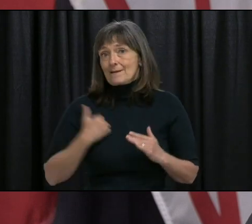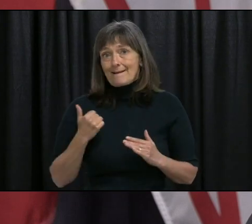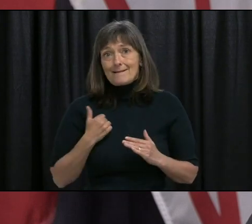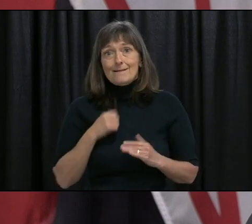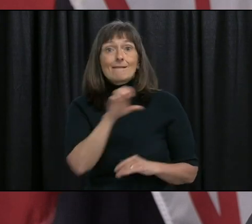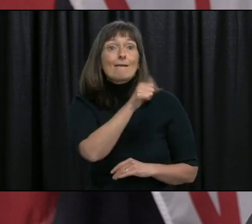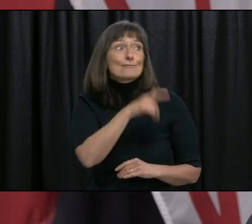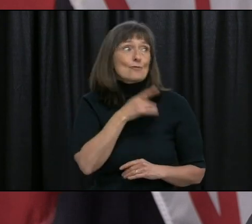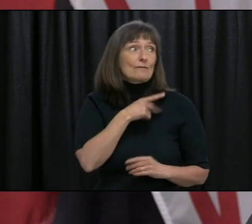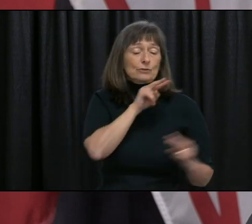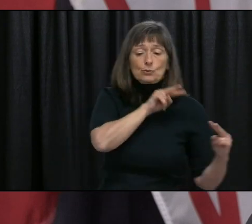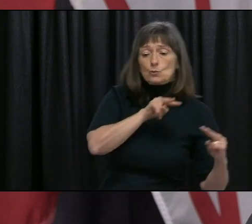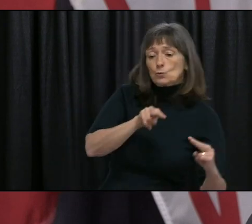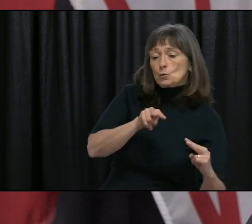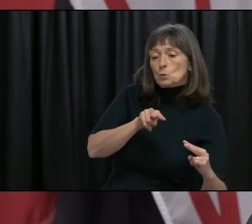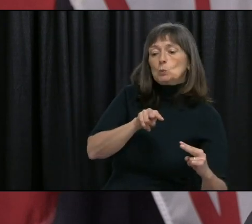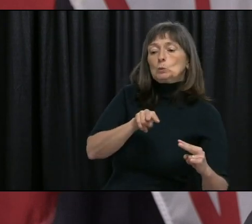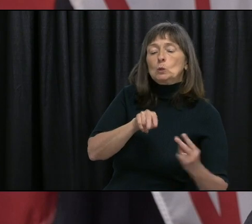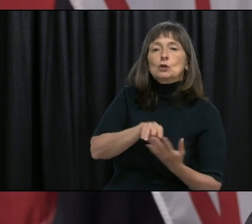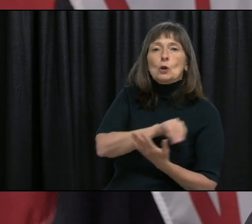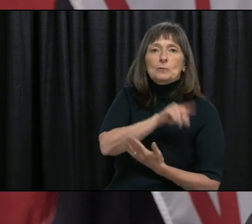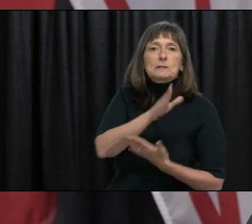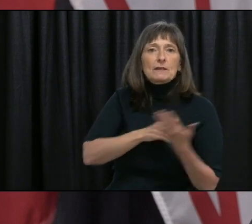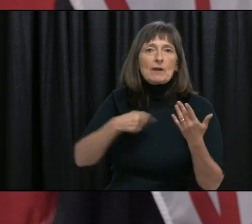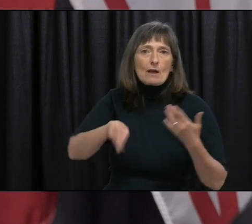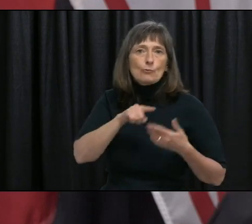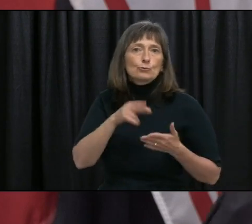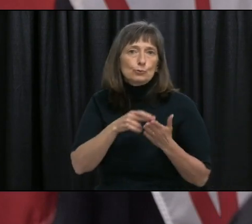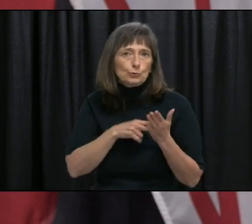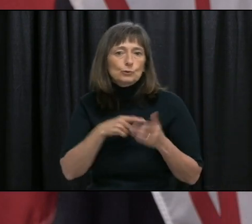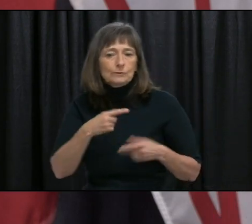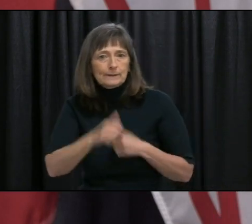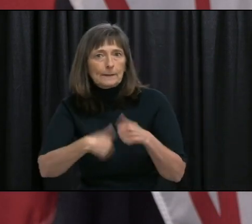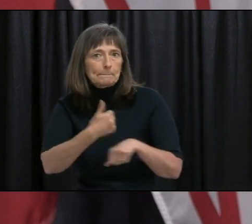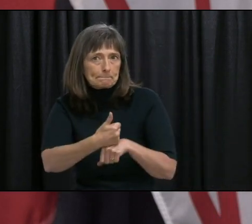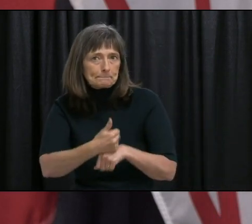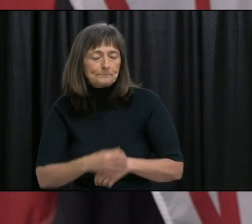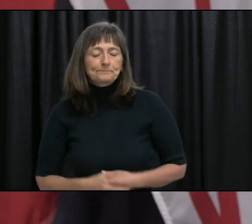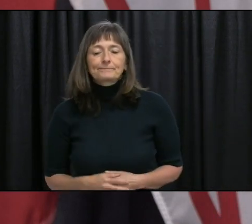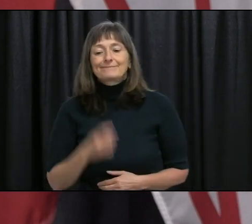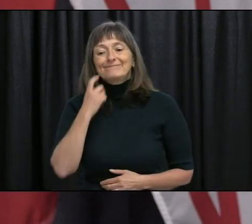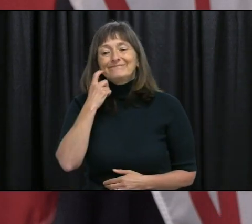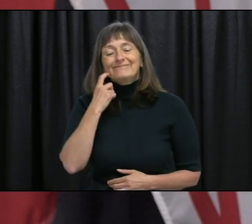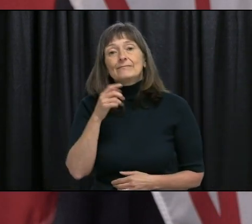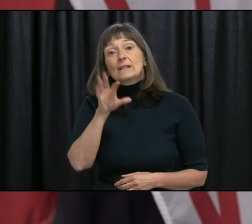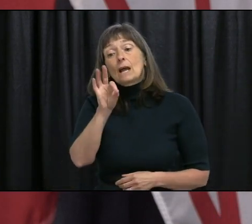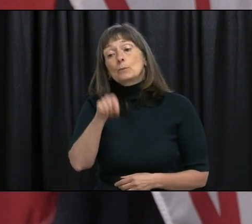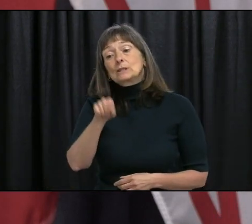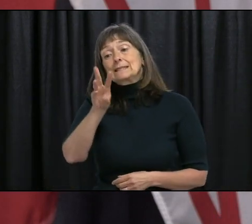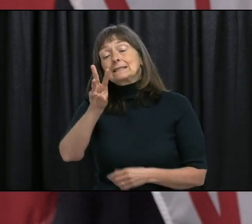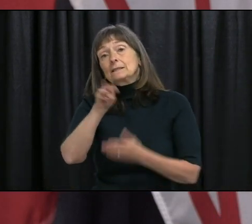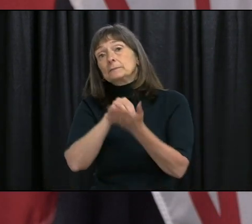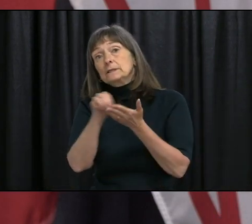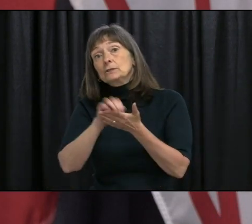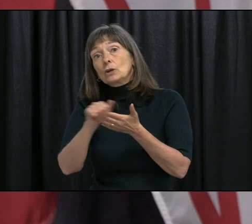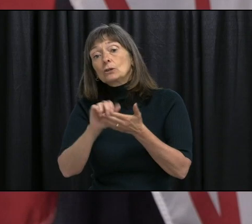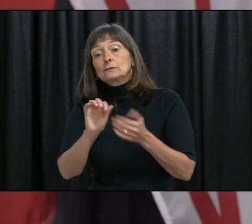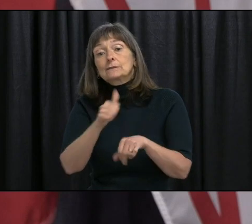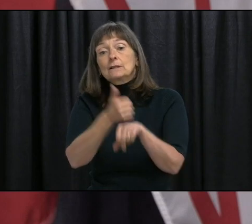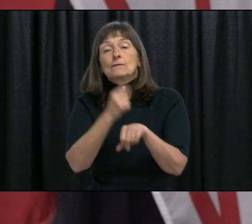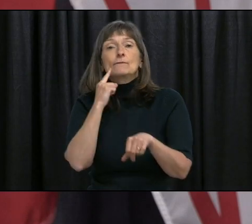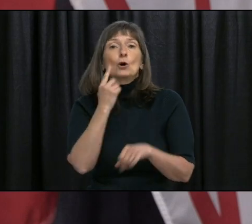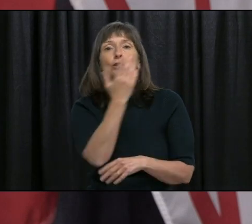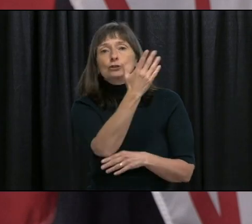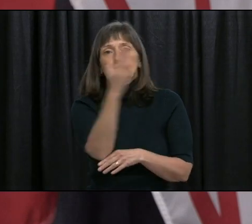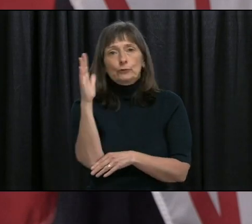you would see within the country. Again, just last week, we announced $9.6 million to create and develop forestry sector